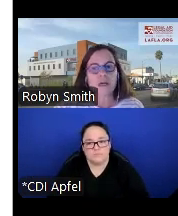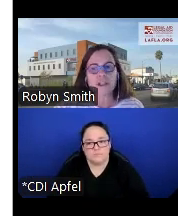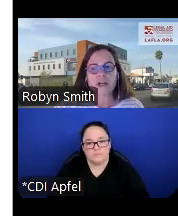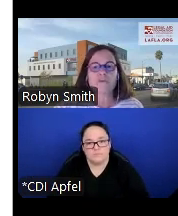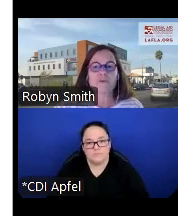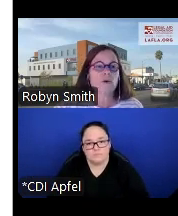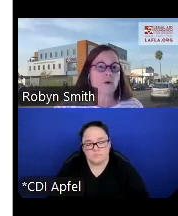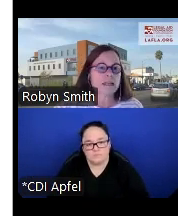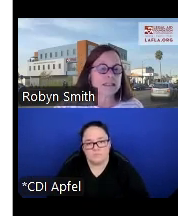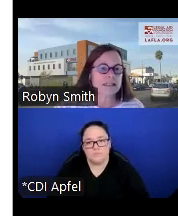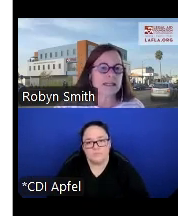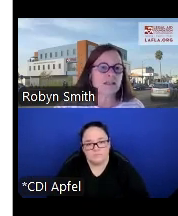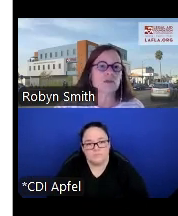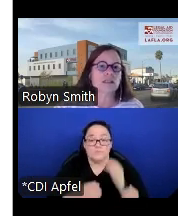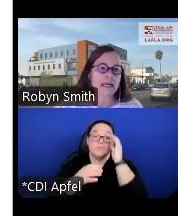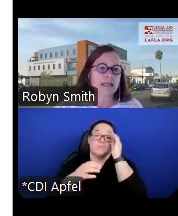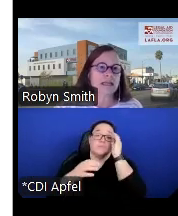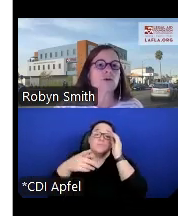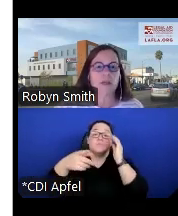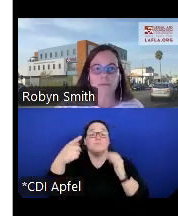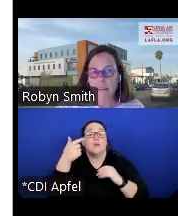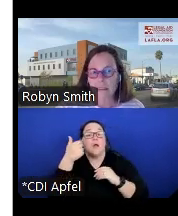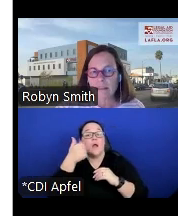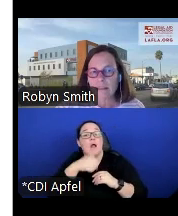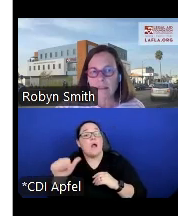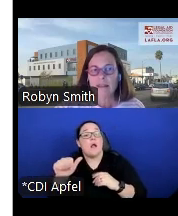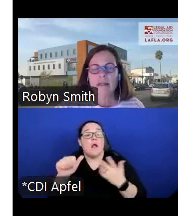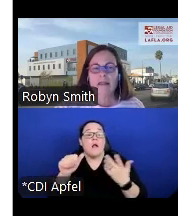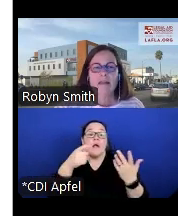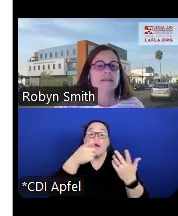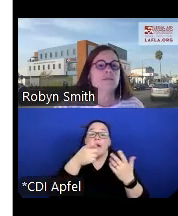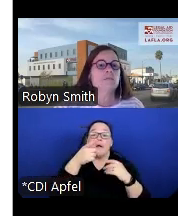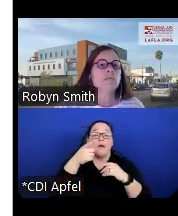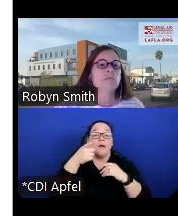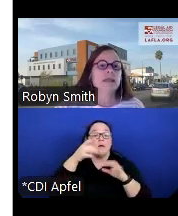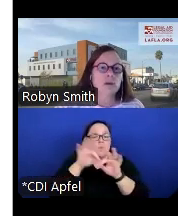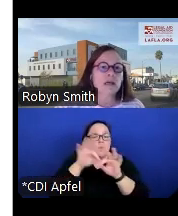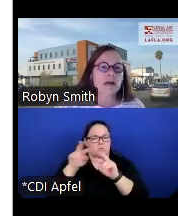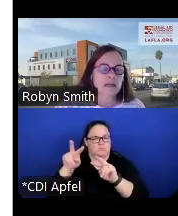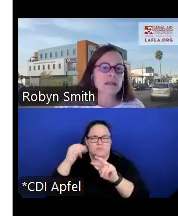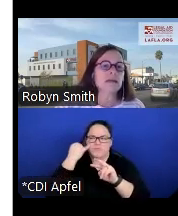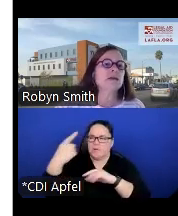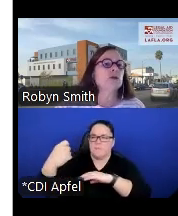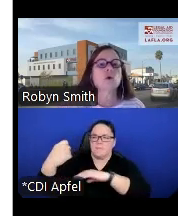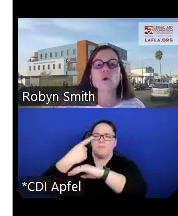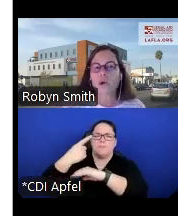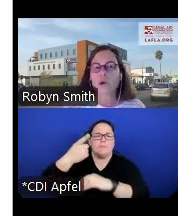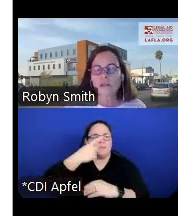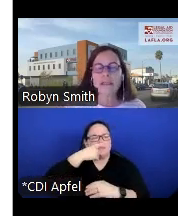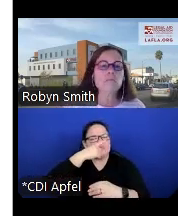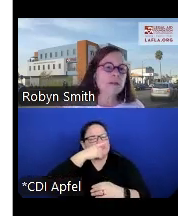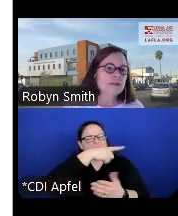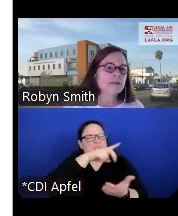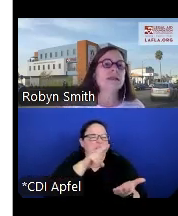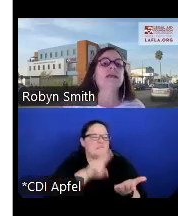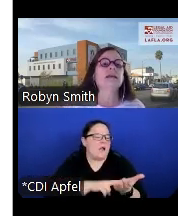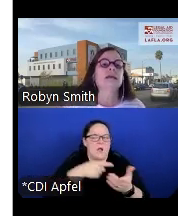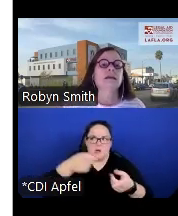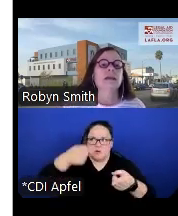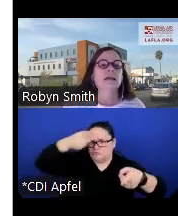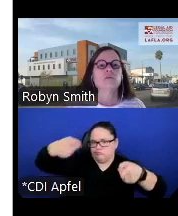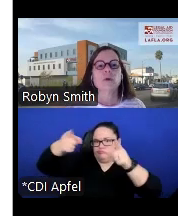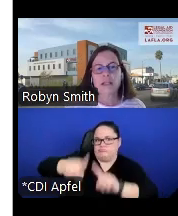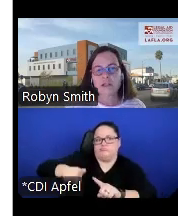Also, watch out for requests that you sign an agreement to make periodic, quarterly,